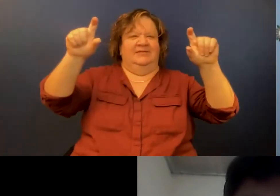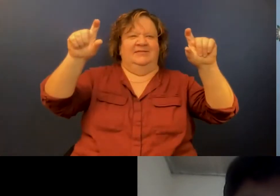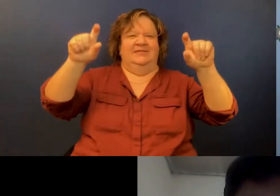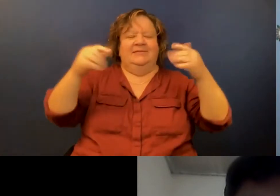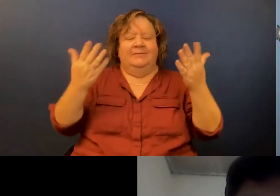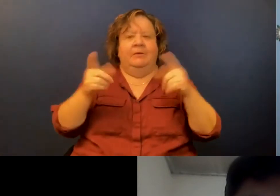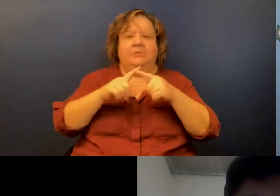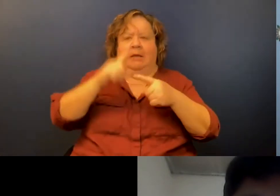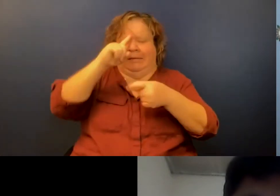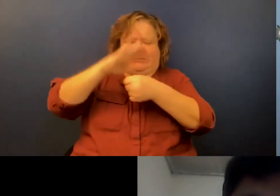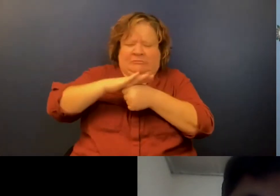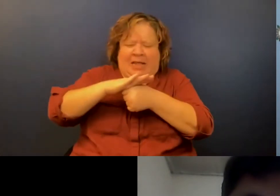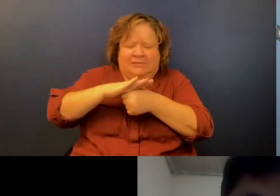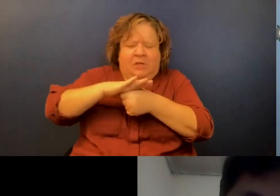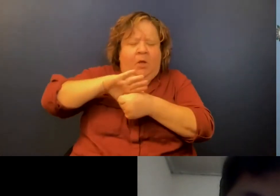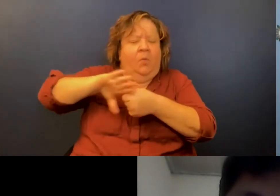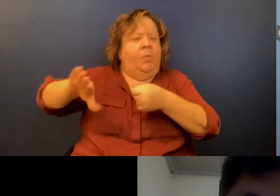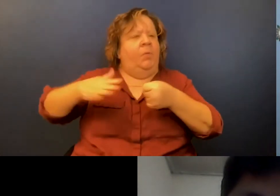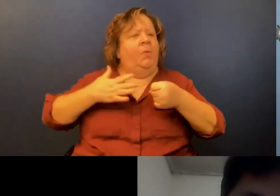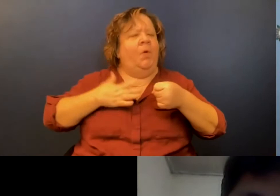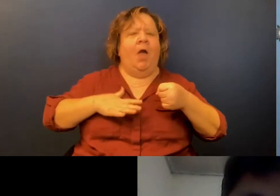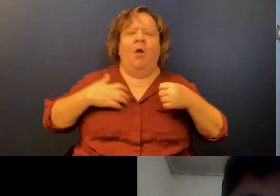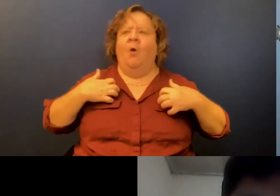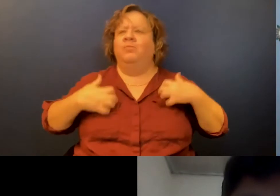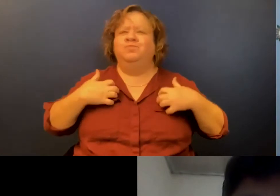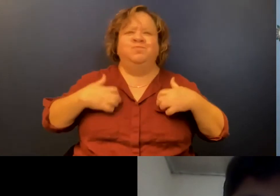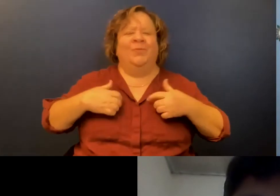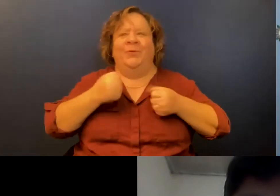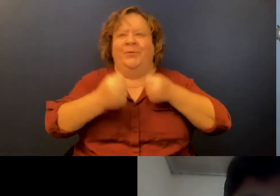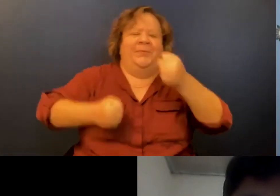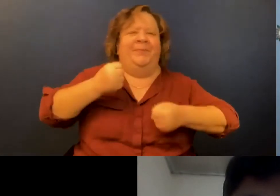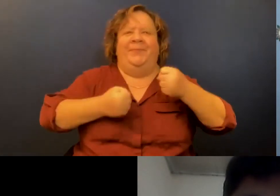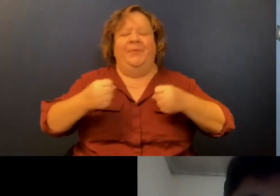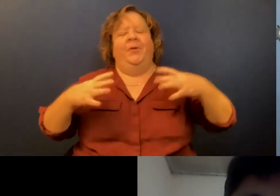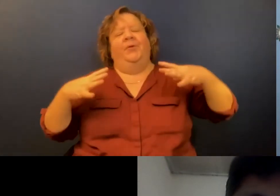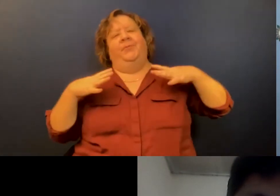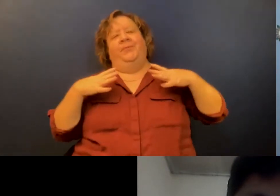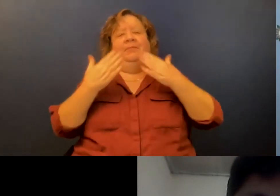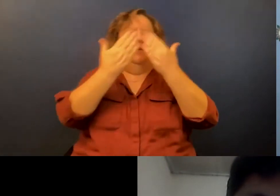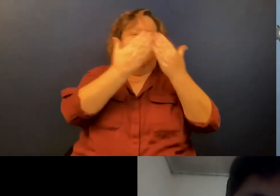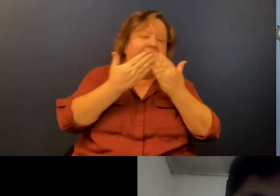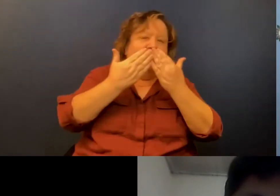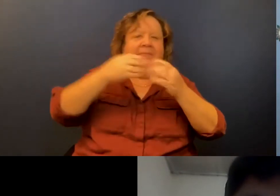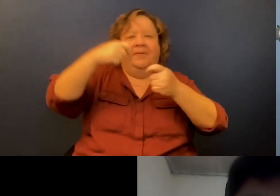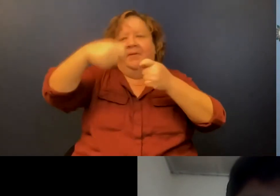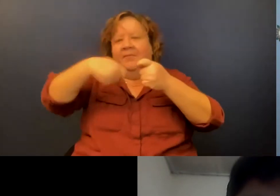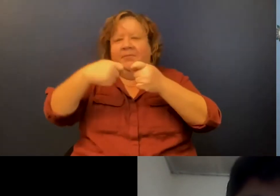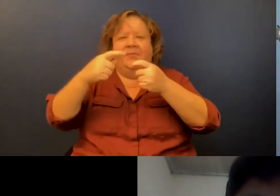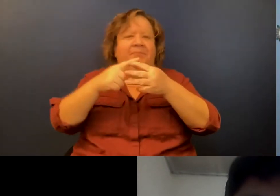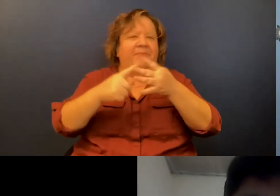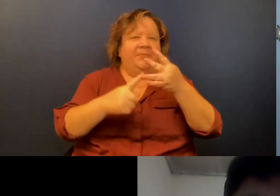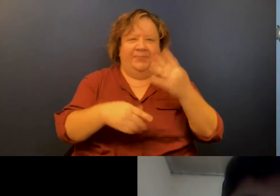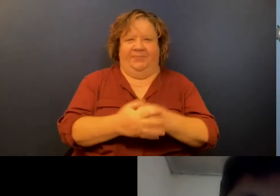are vital elements that help us to fulfill the 2030